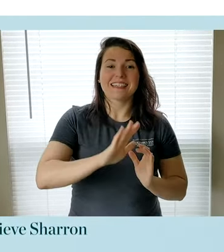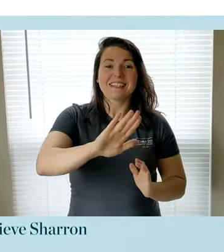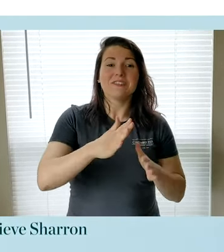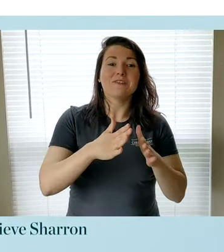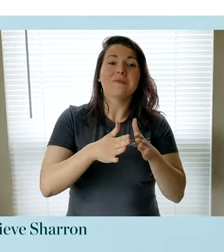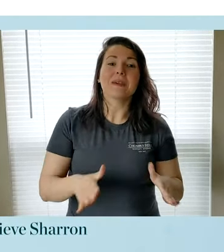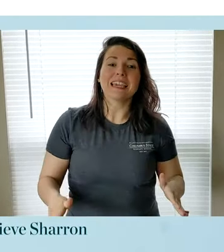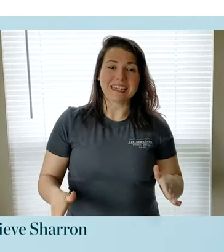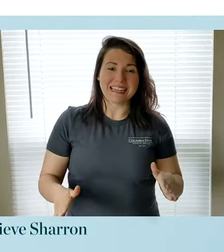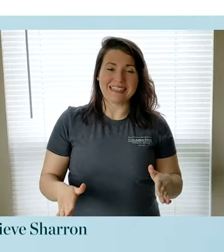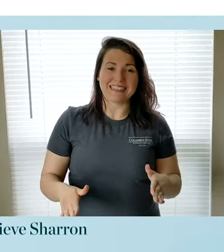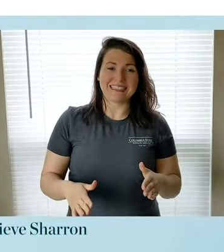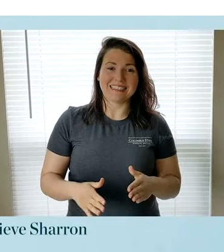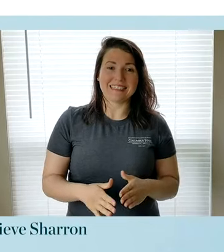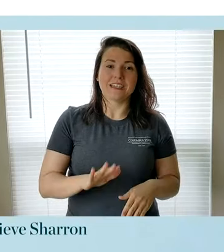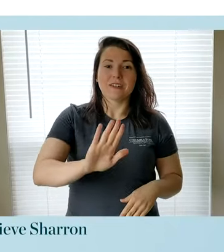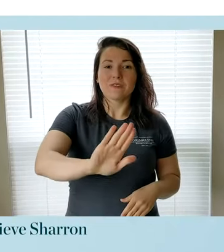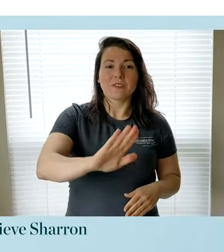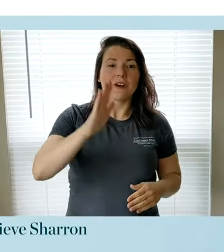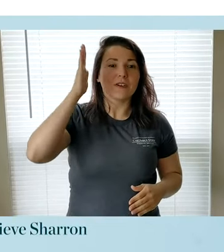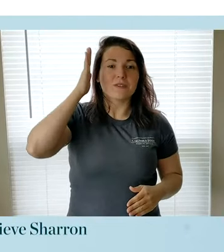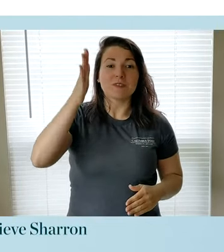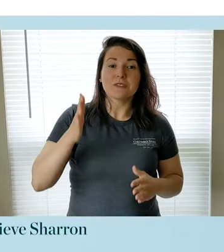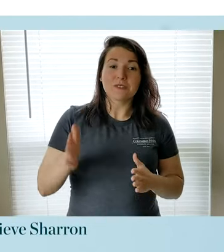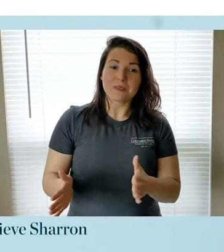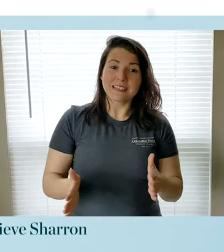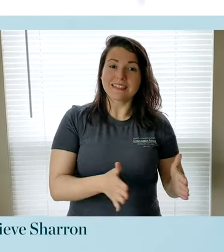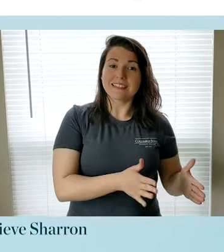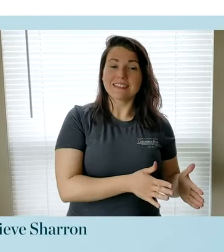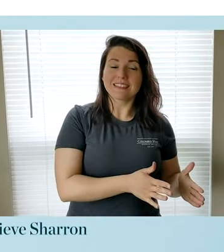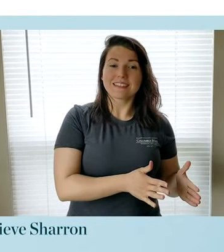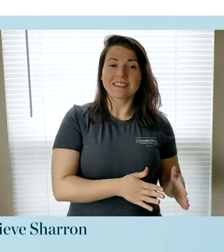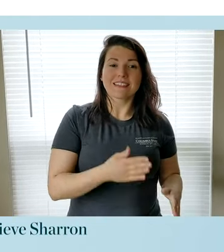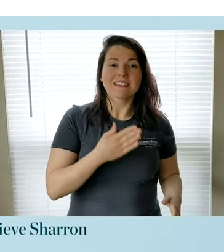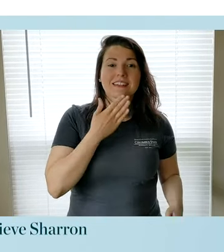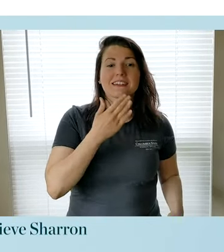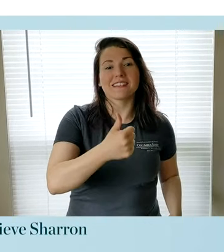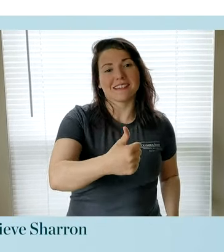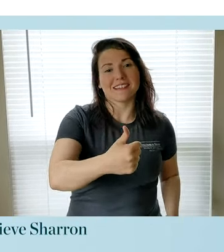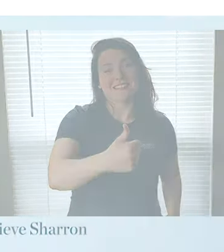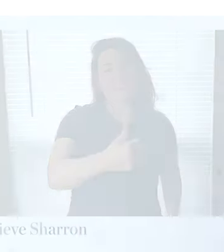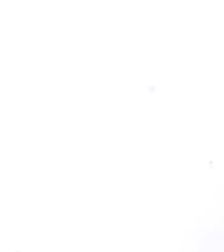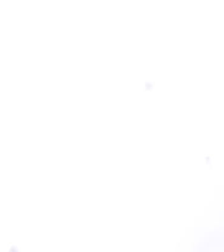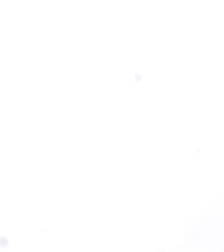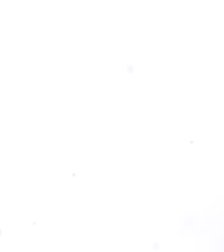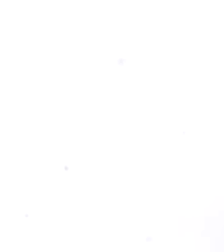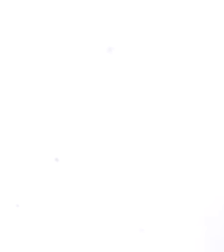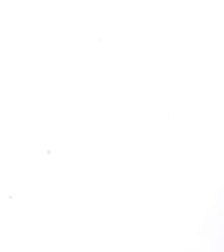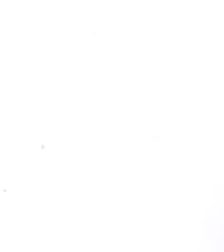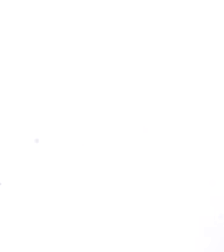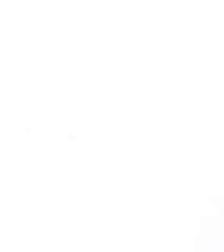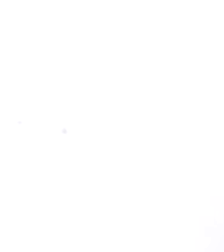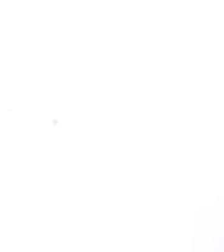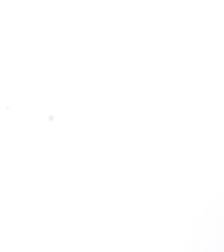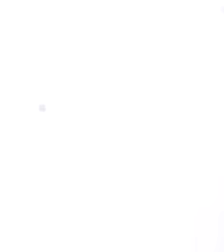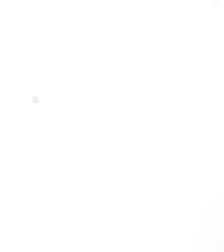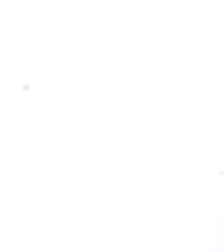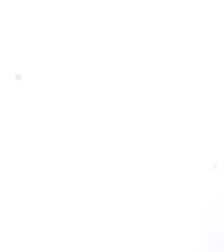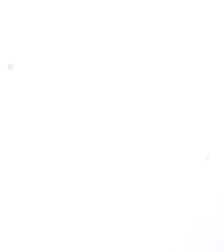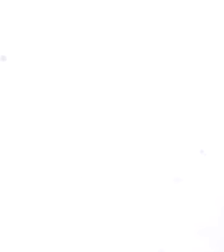congratulations. You've made it. For all your future plans, good luck.